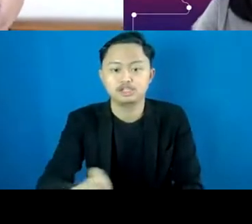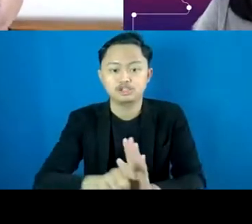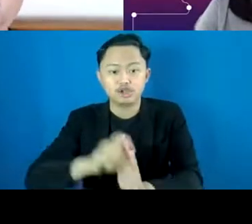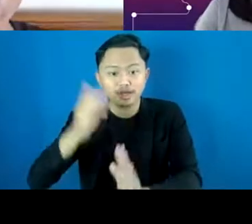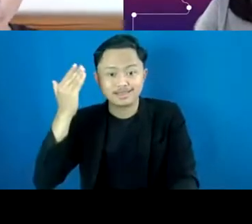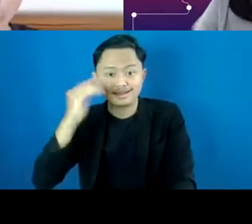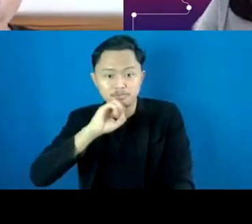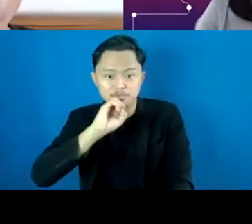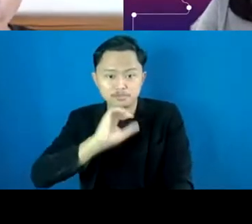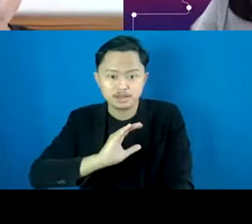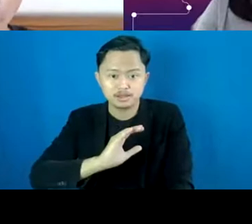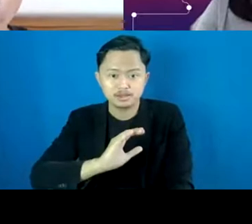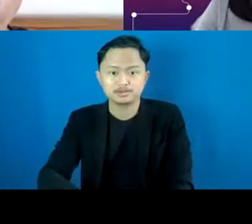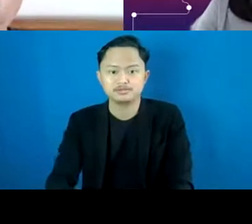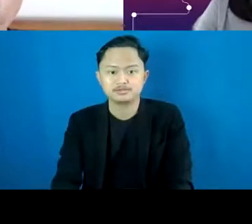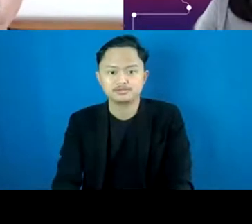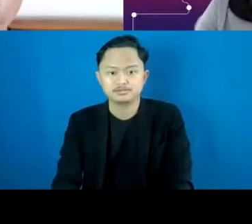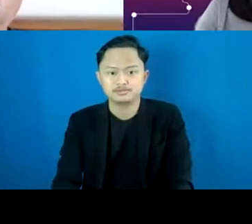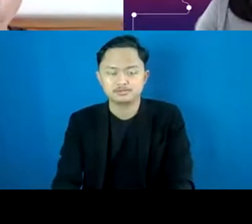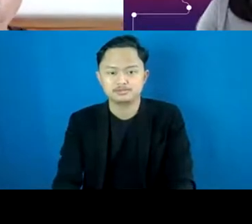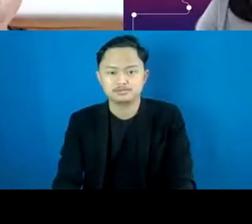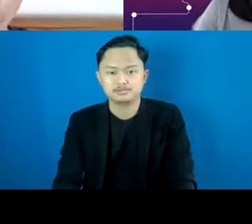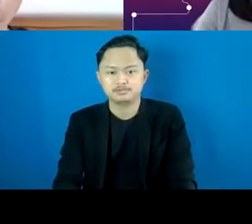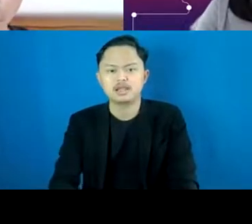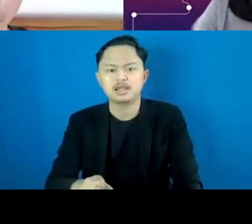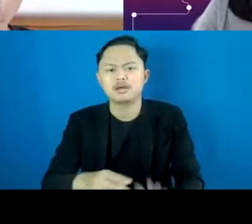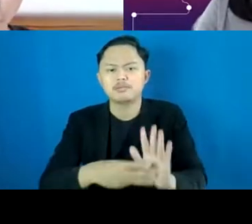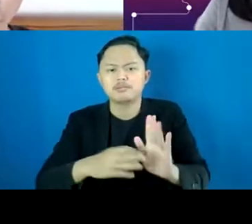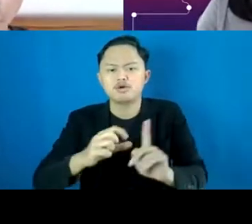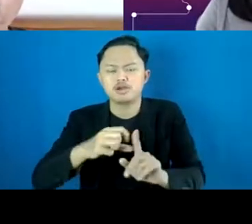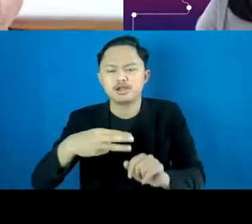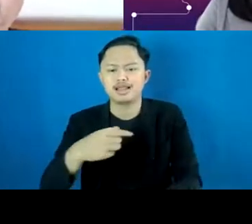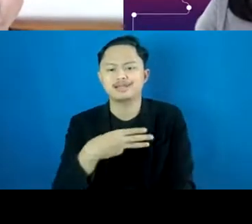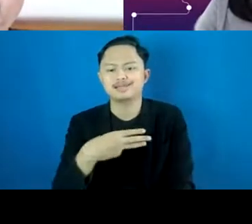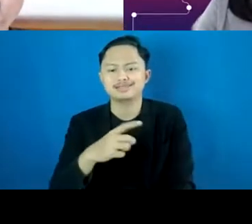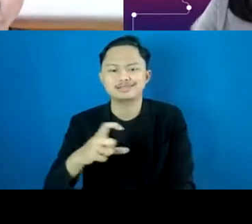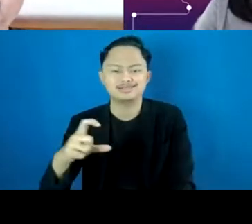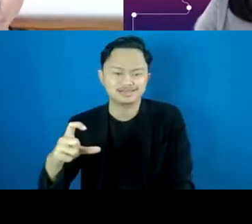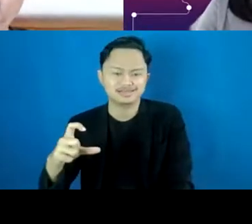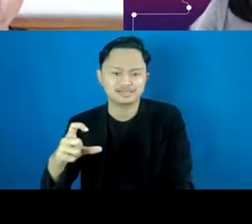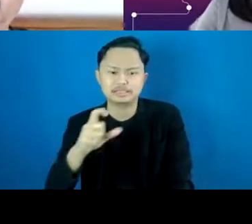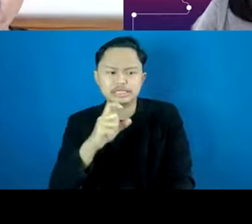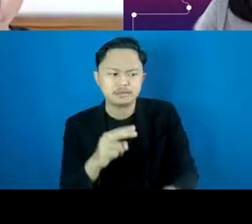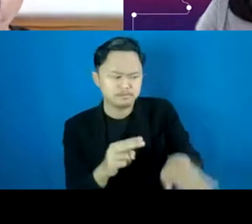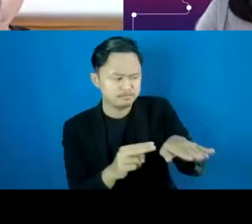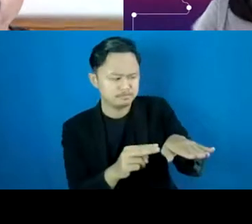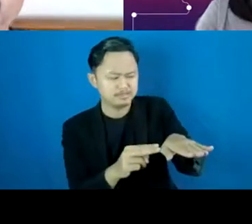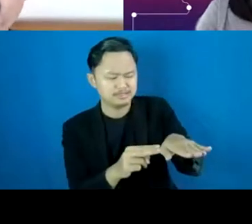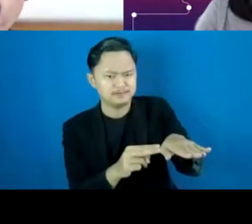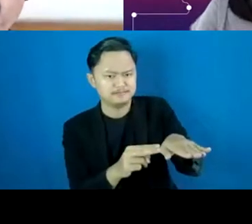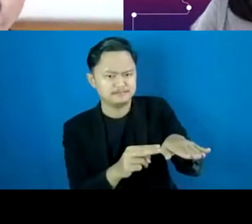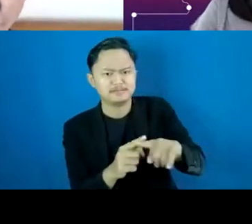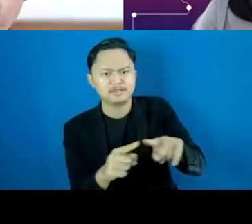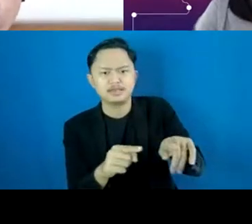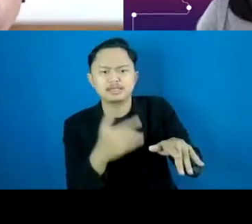gross cost contract kind of models. The charging as a service model, which is being explored in multiple cities